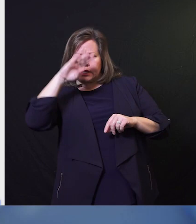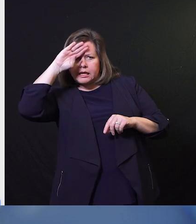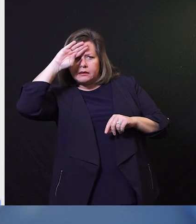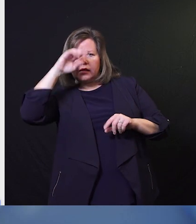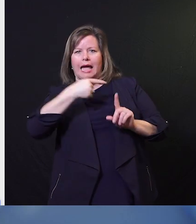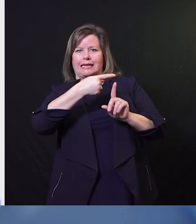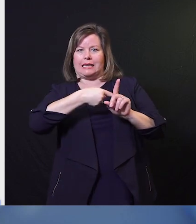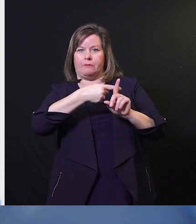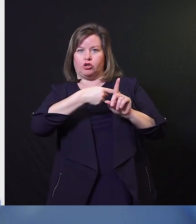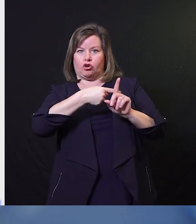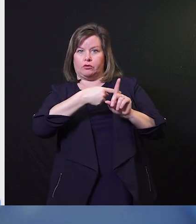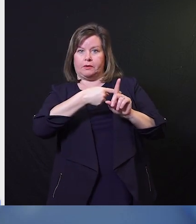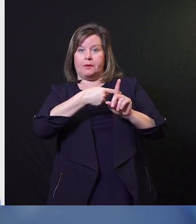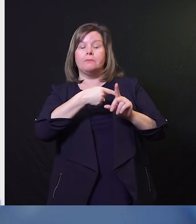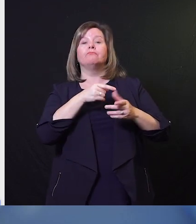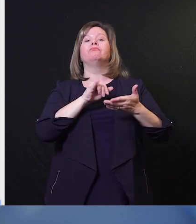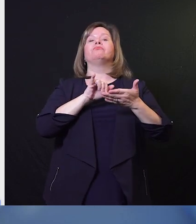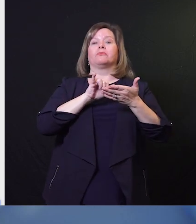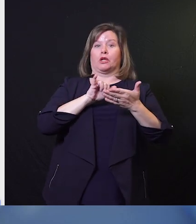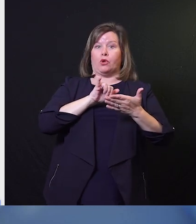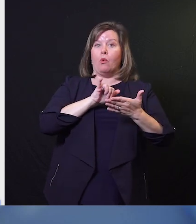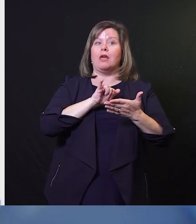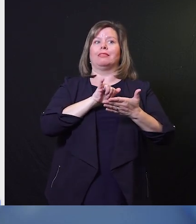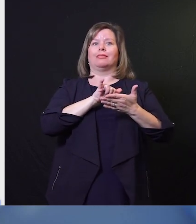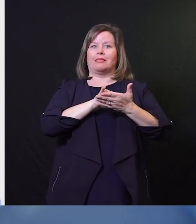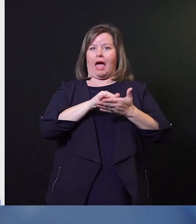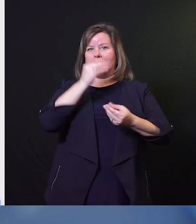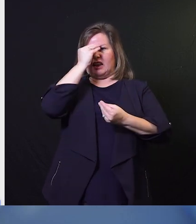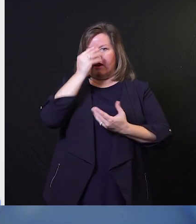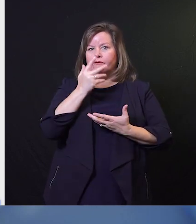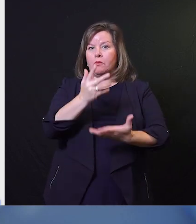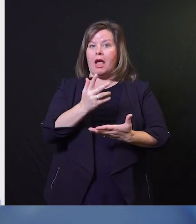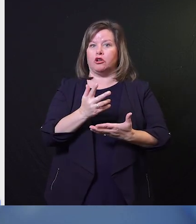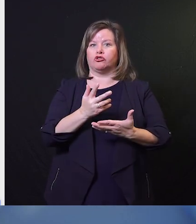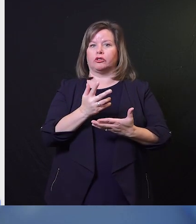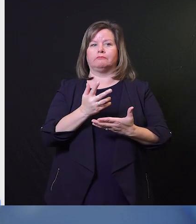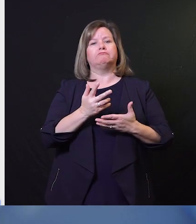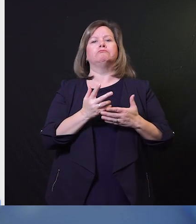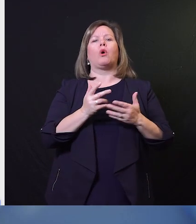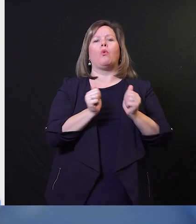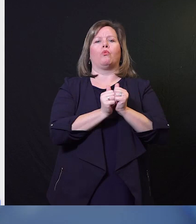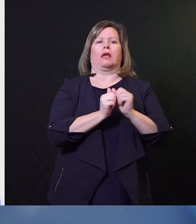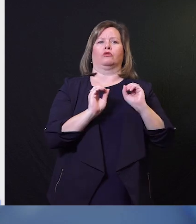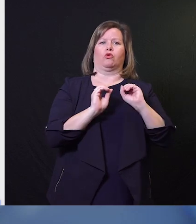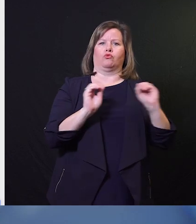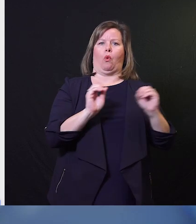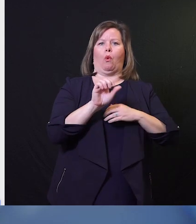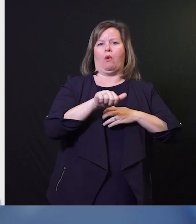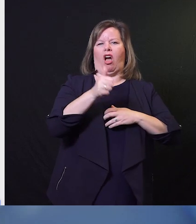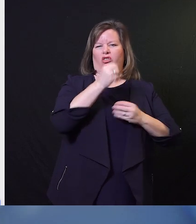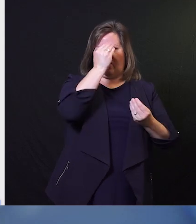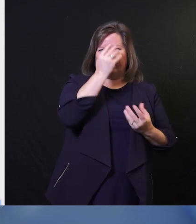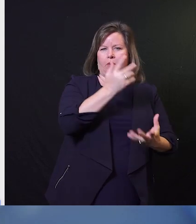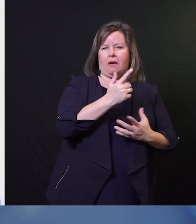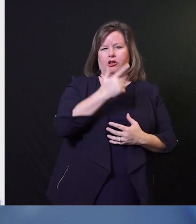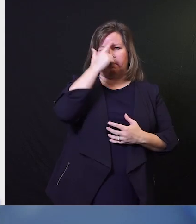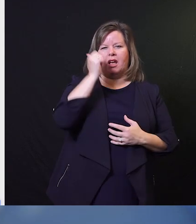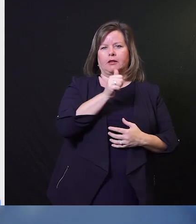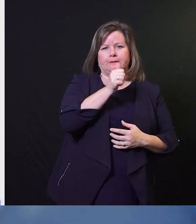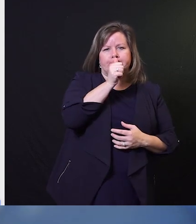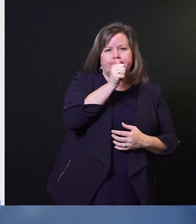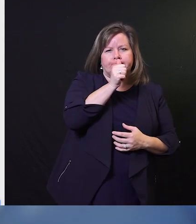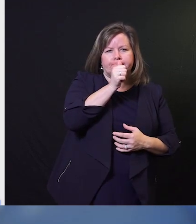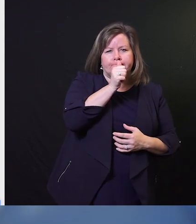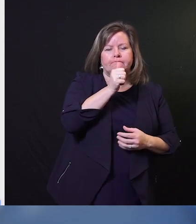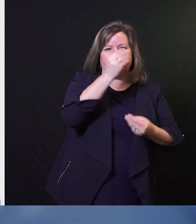is de-identified, so there's no concerns about confidentiality, but that data is then shared with Michigan State University, who aggregates the